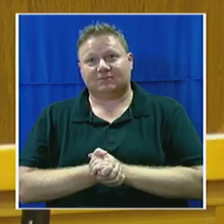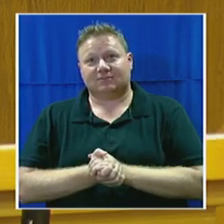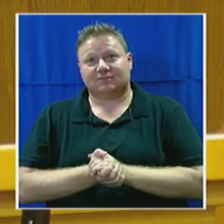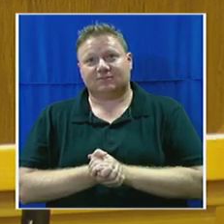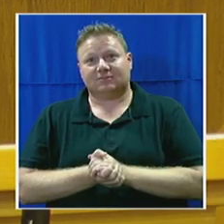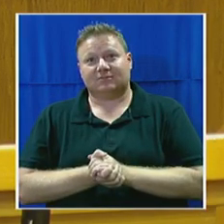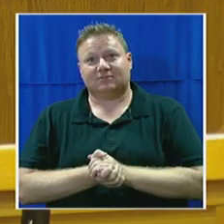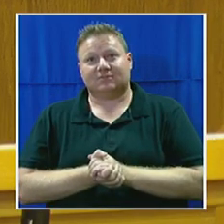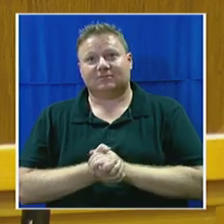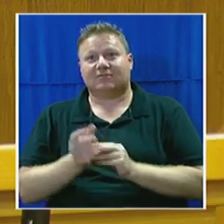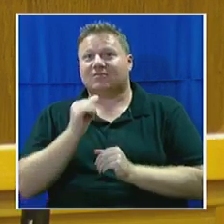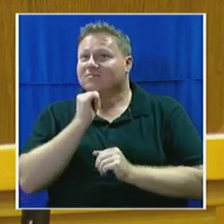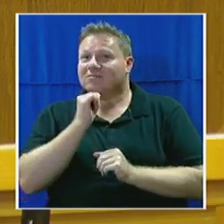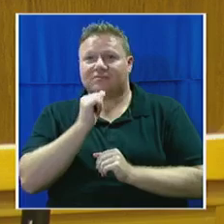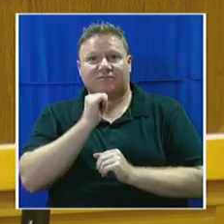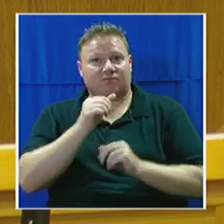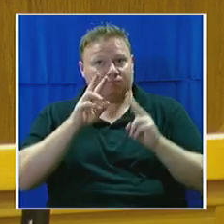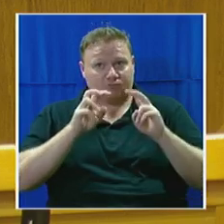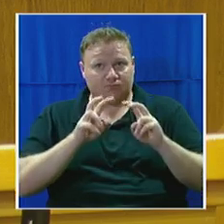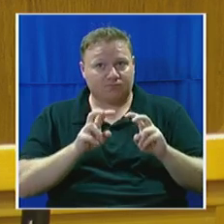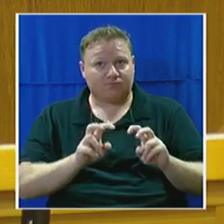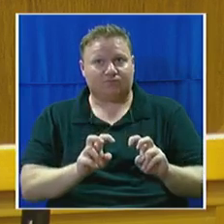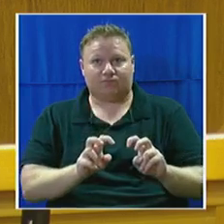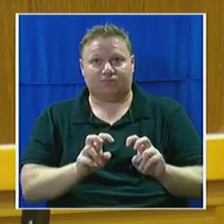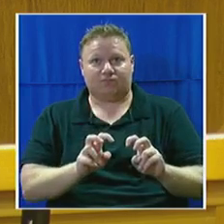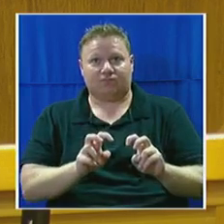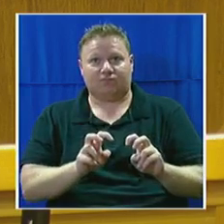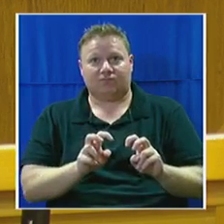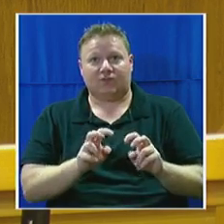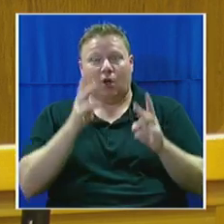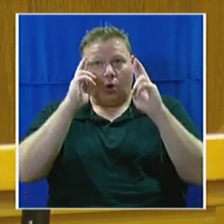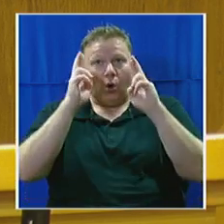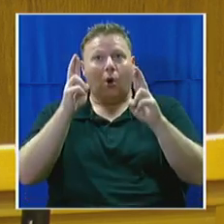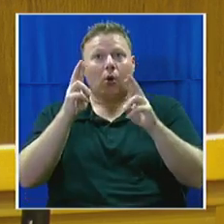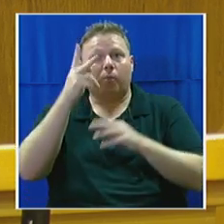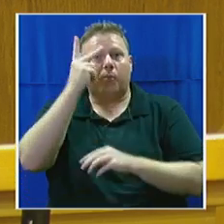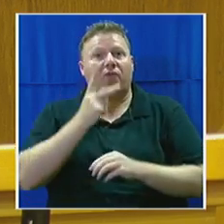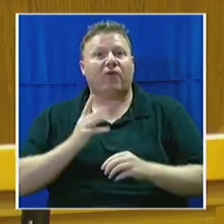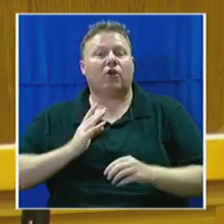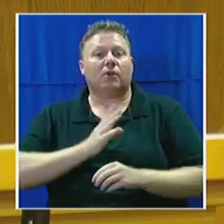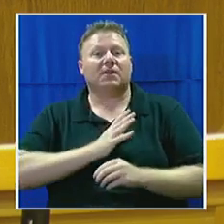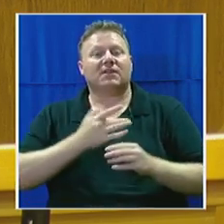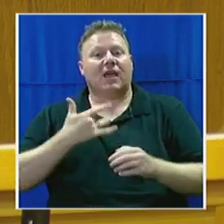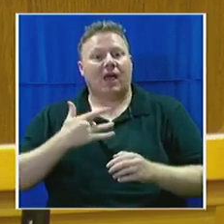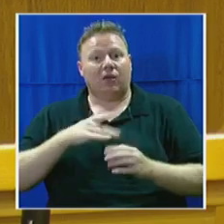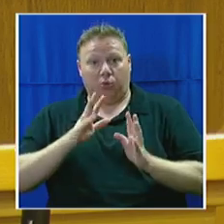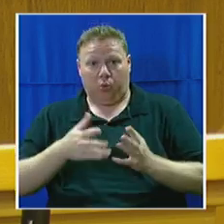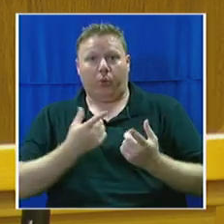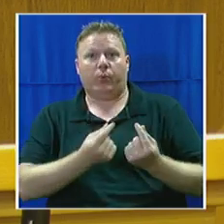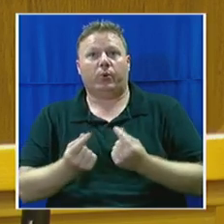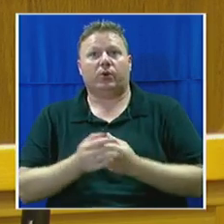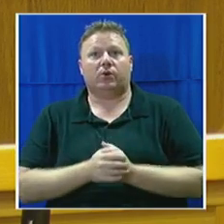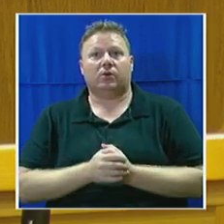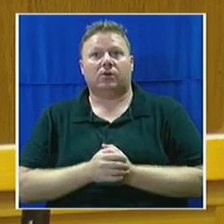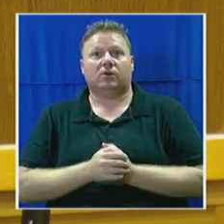we have not done any research or any investigation, but I'm hoping that the Portfolio Committee on Health, which is here,